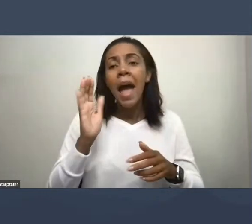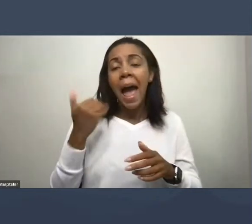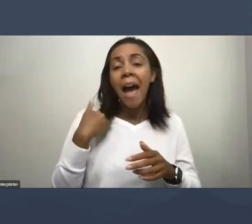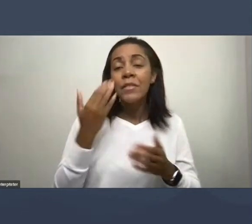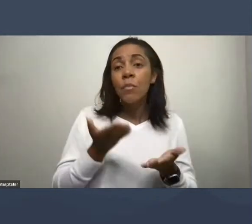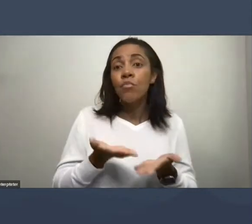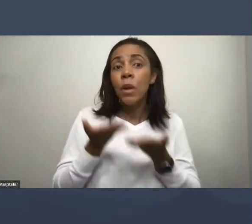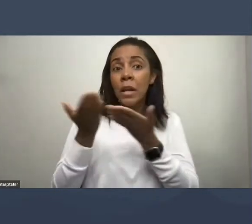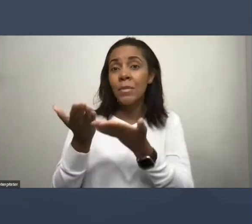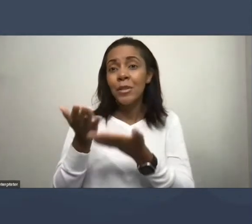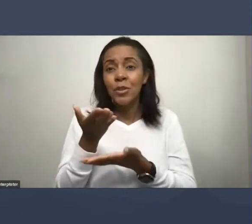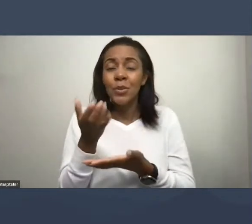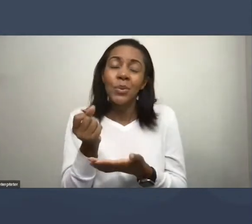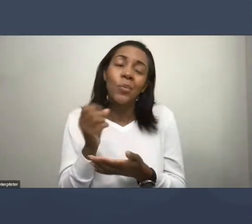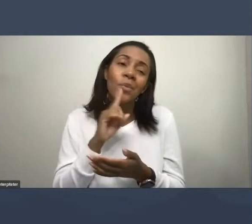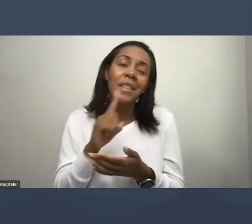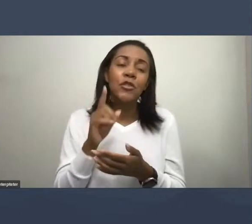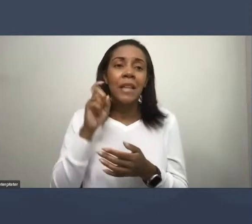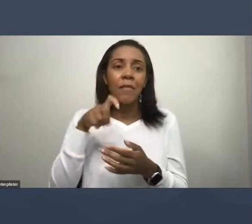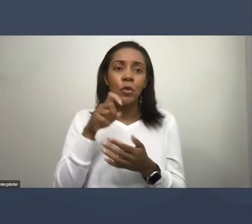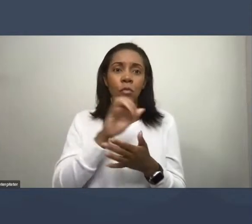a prioritization allocation. But